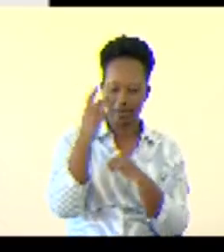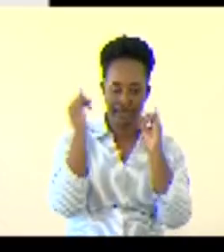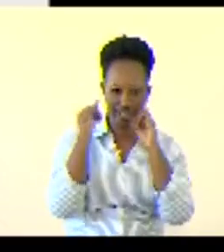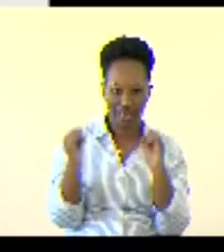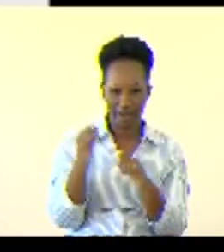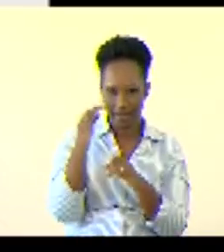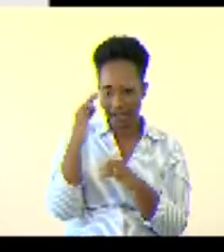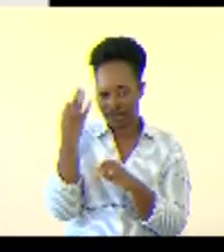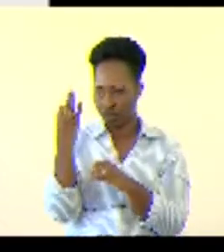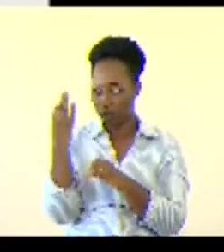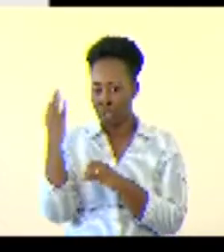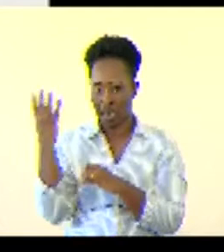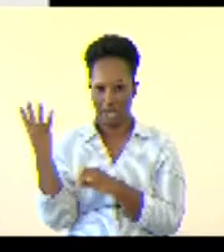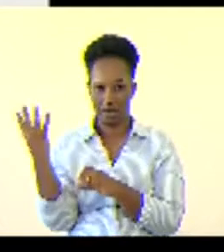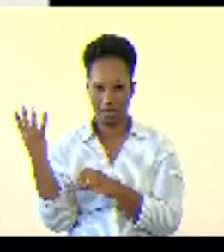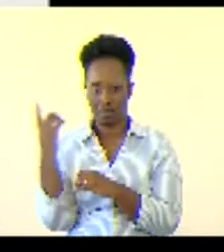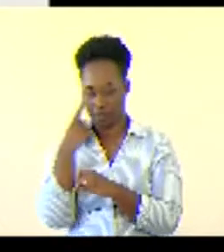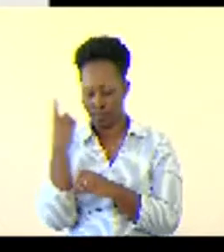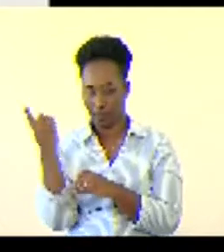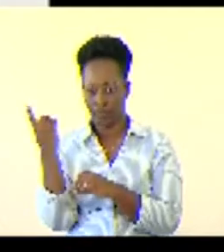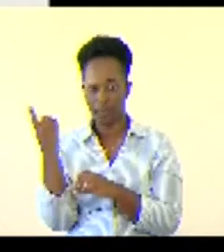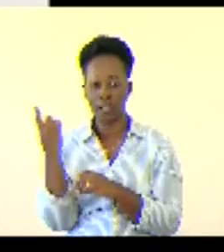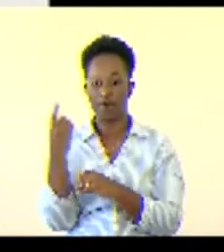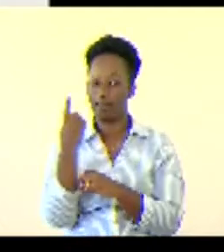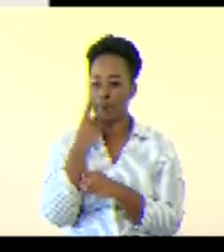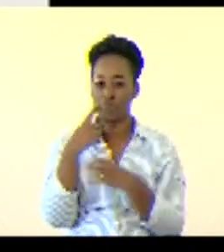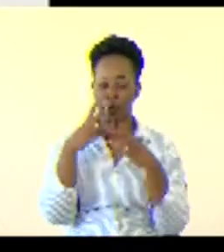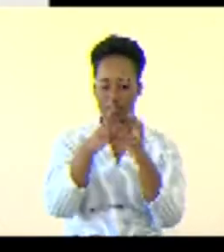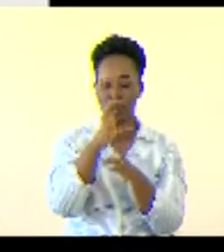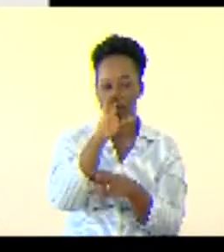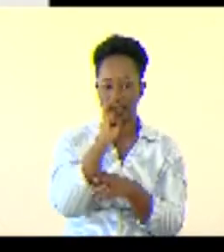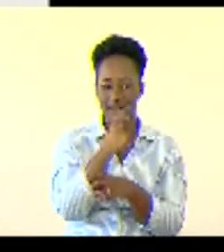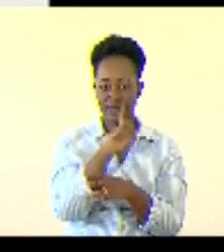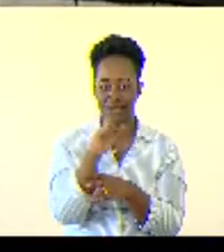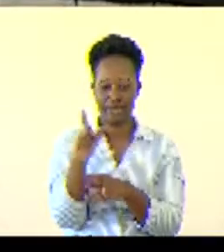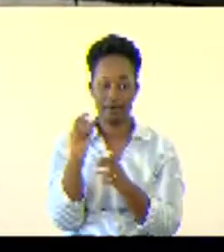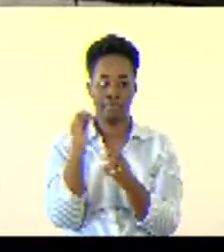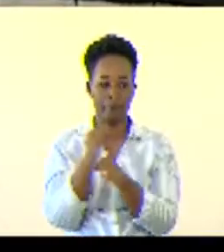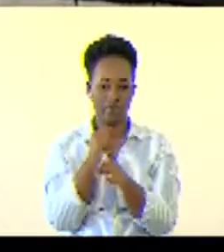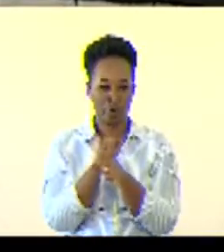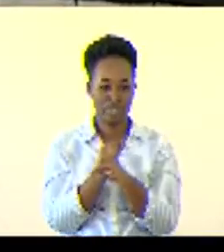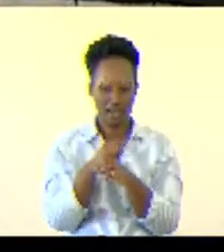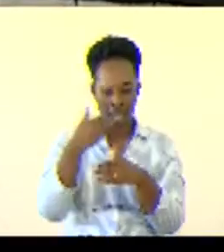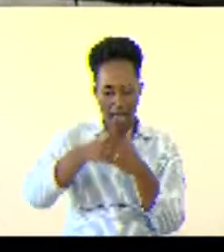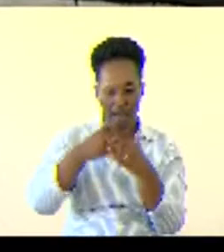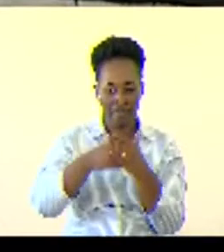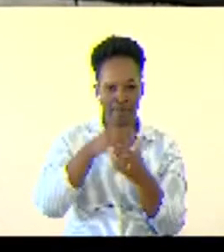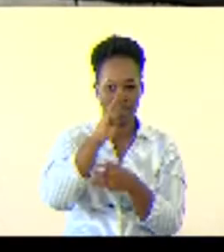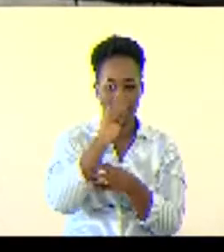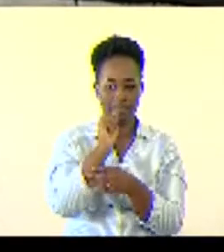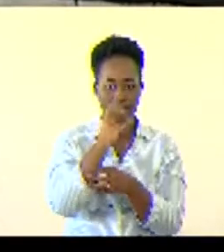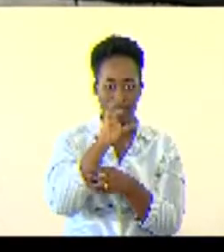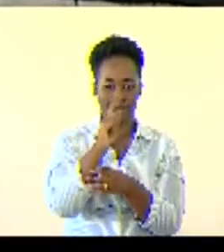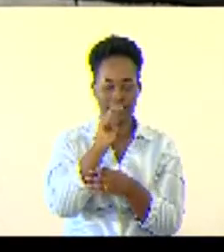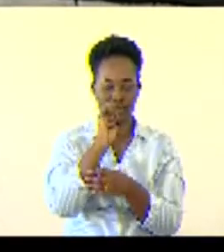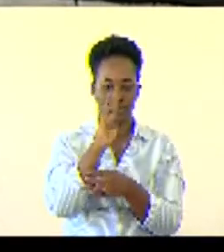3, diagram 4. Now you see white blood cells is the phagocyte. Is surrounding the bacteria. And after surrounding,